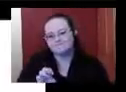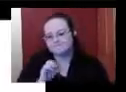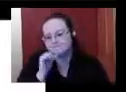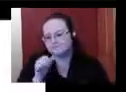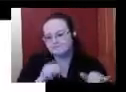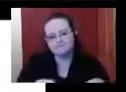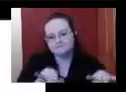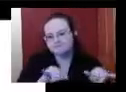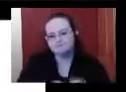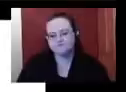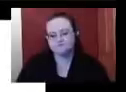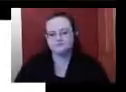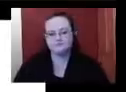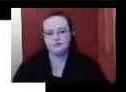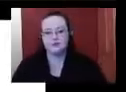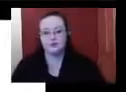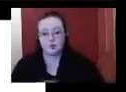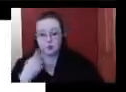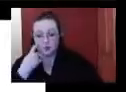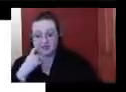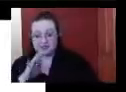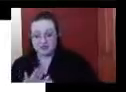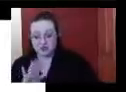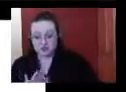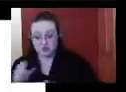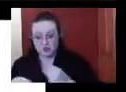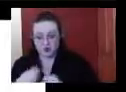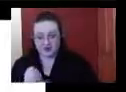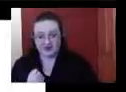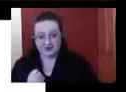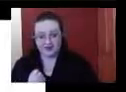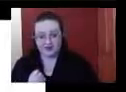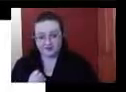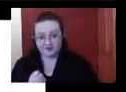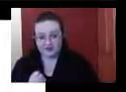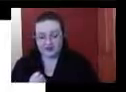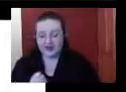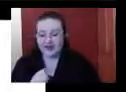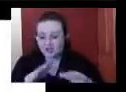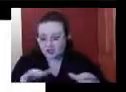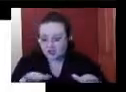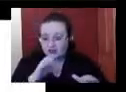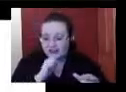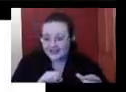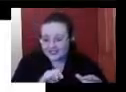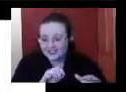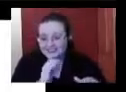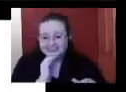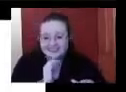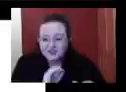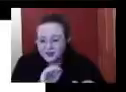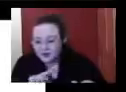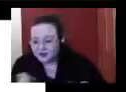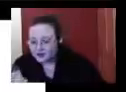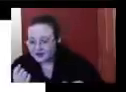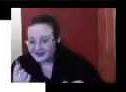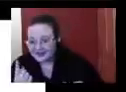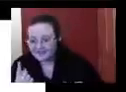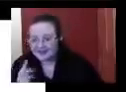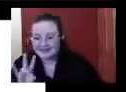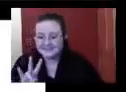During the past school year, 71% of cases among children aged 0 to 11 were household